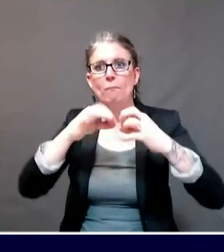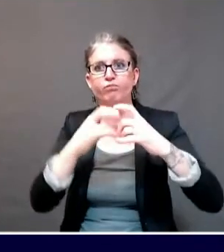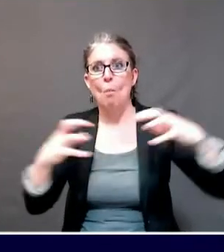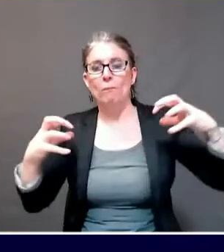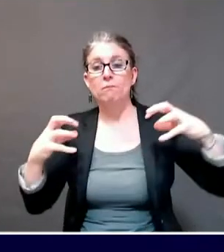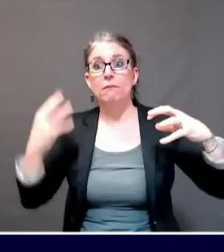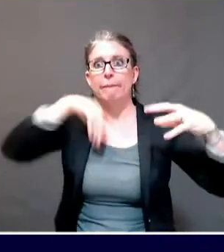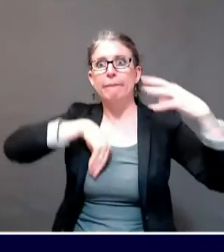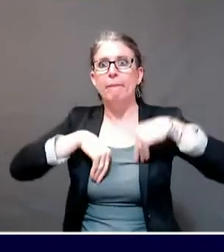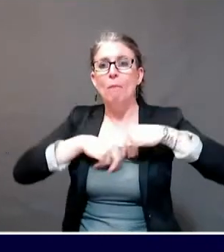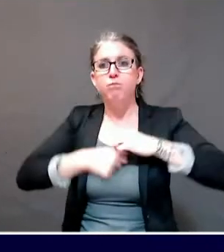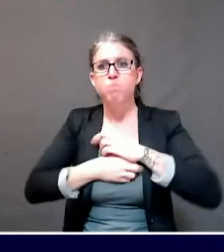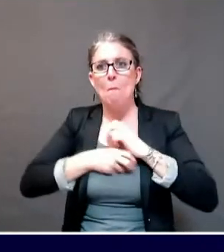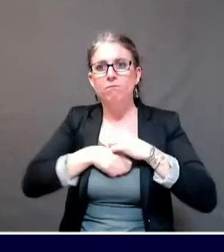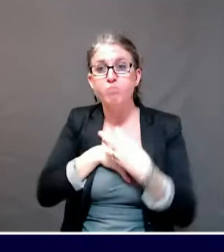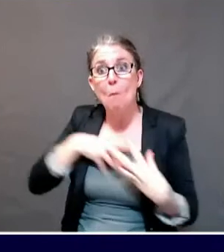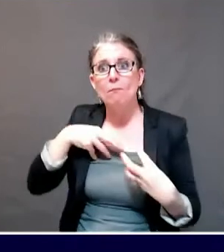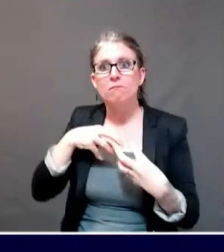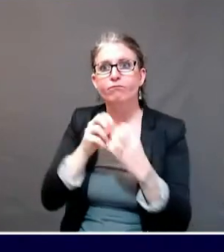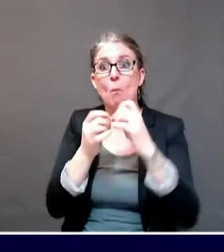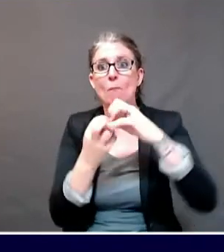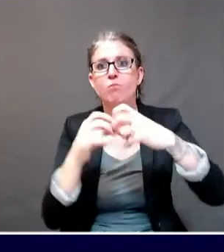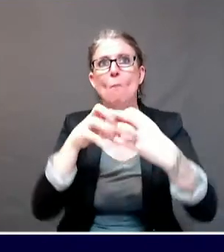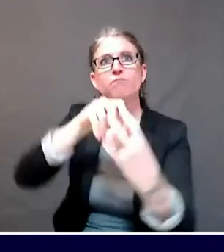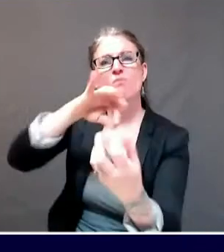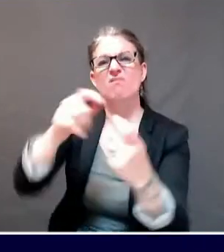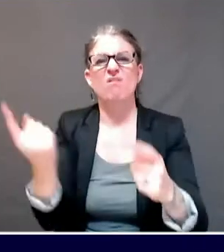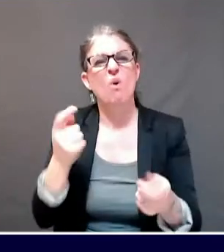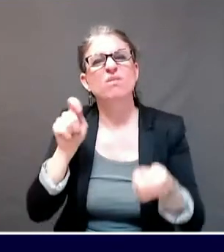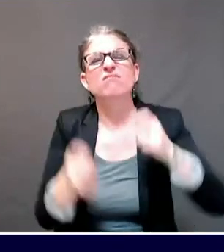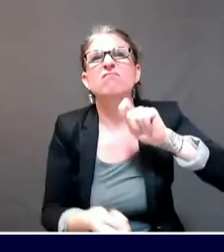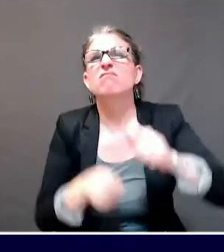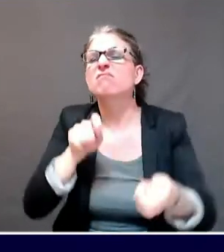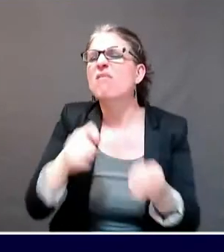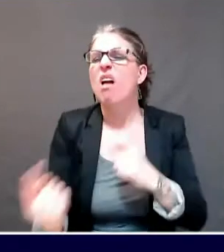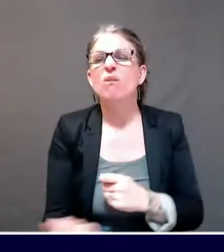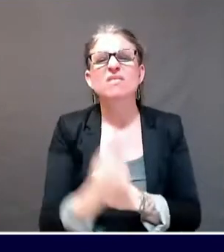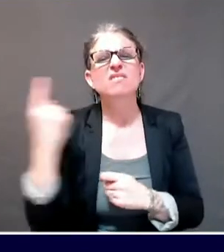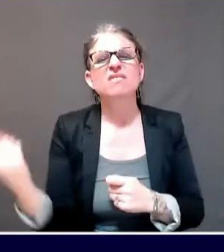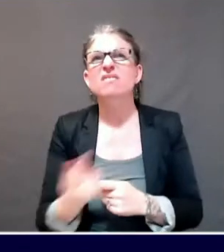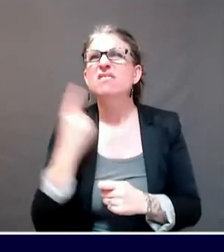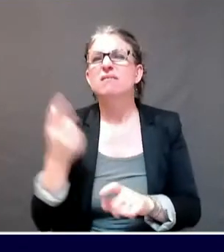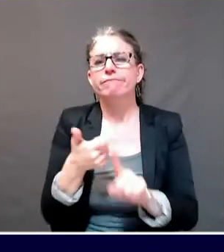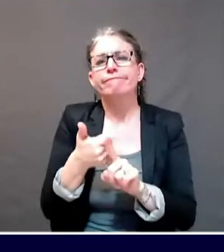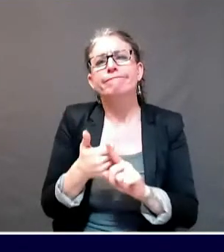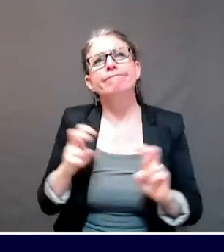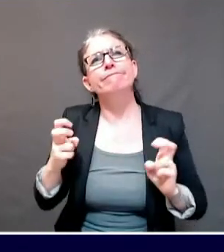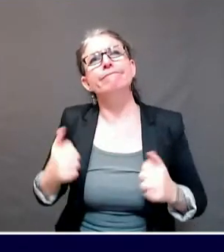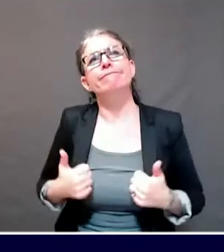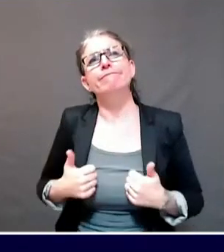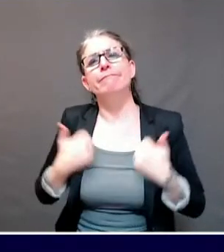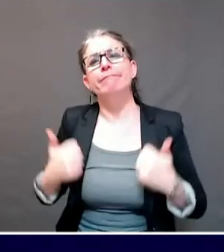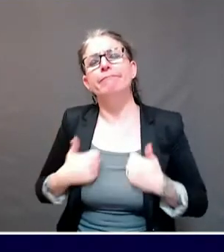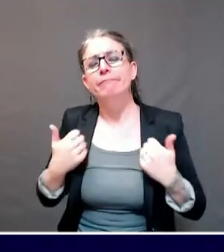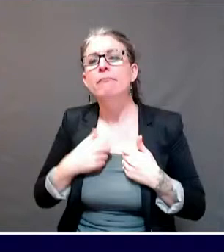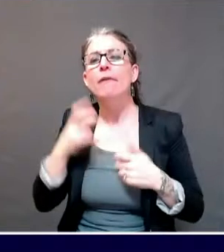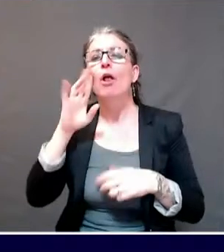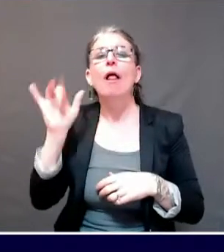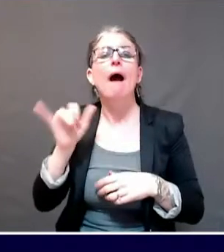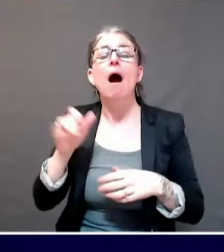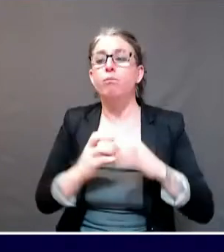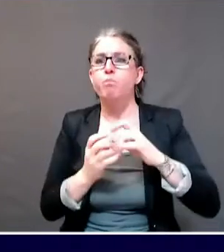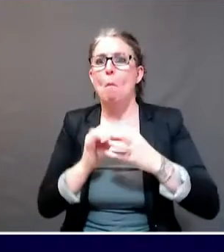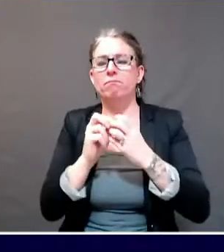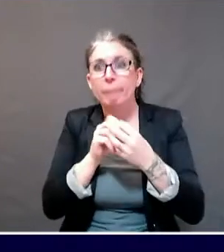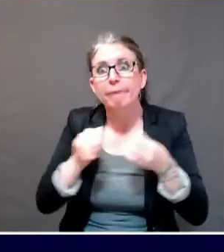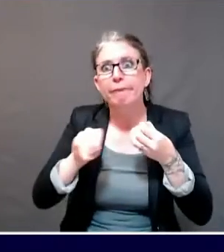new variants are called strains. Most coronavirus strains don't fundamentally change